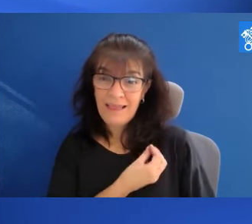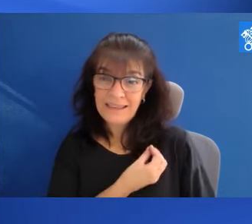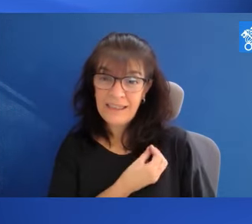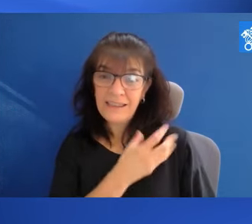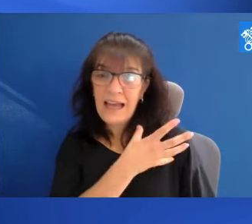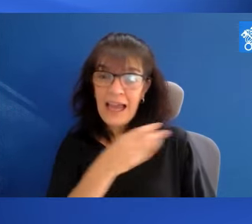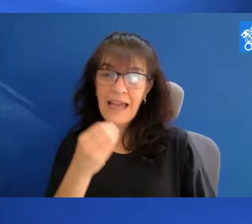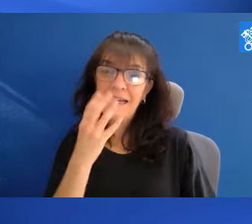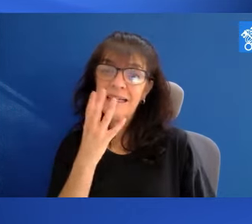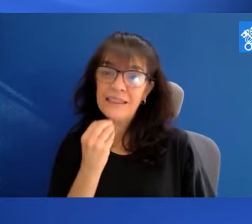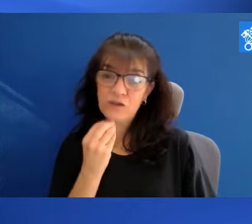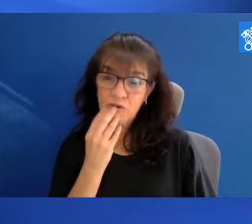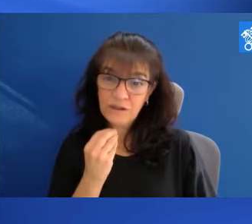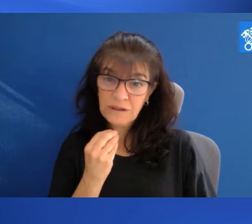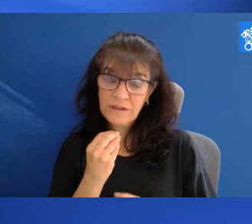Palestine, Israel.